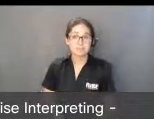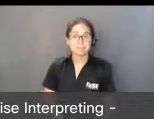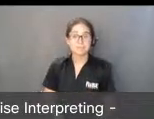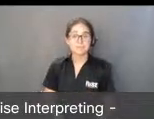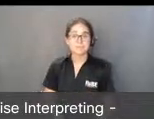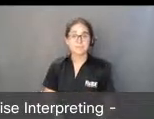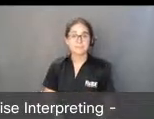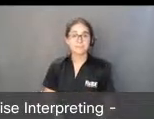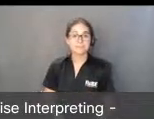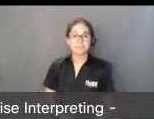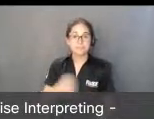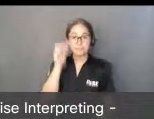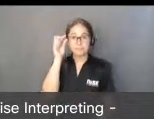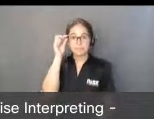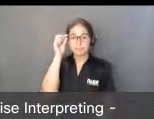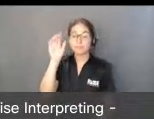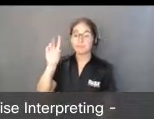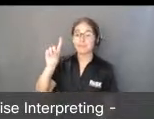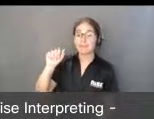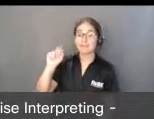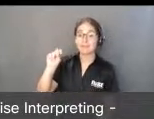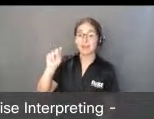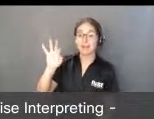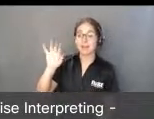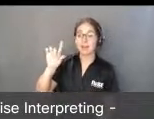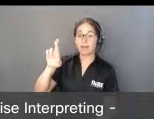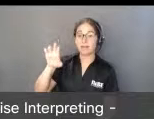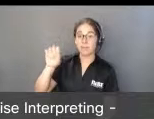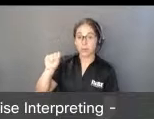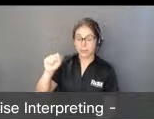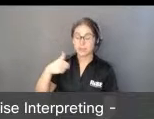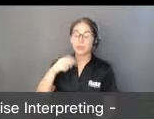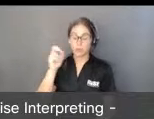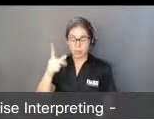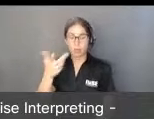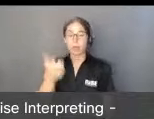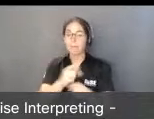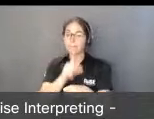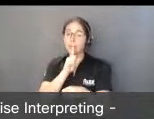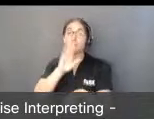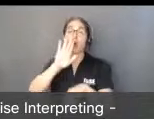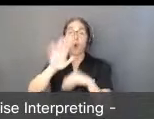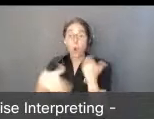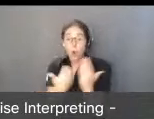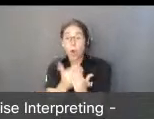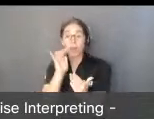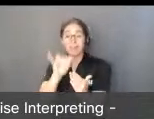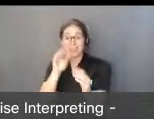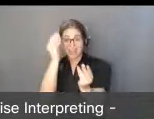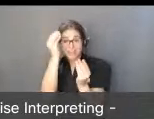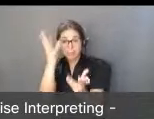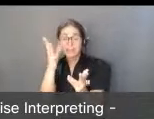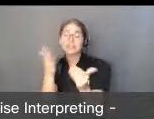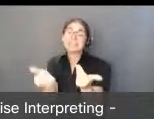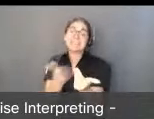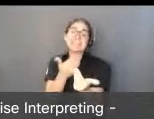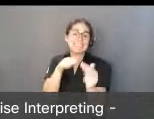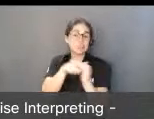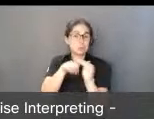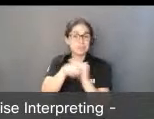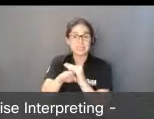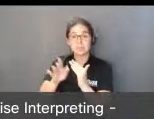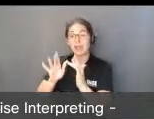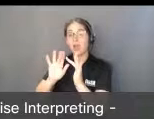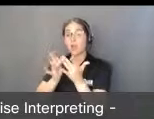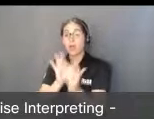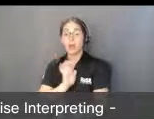Right. Thank you. I just would ask them that we make sure we have all that information easily accessible on our website, Facebook page, because I know when you're in the middle of trying to log